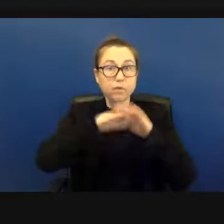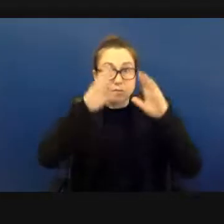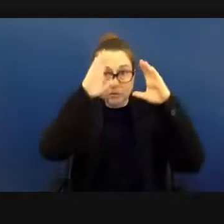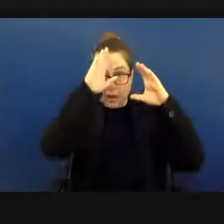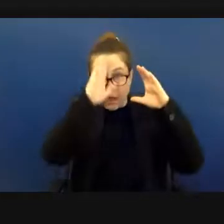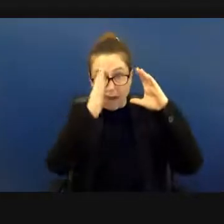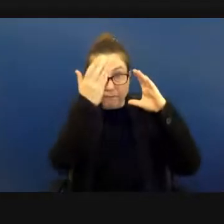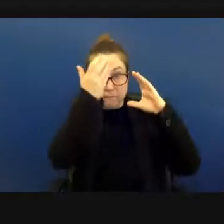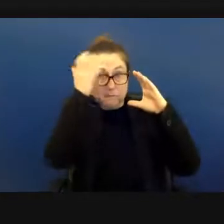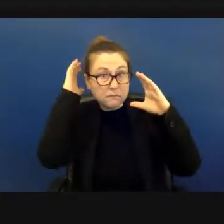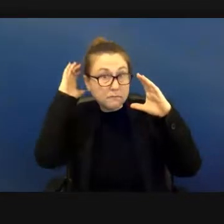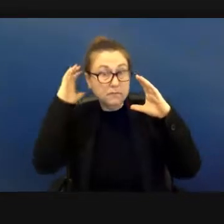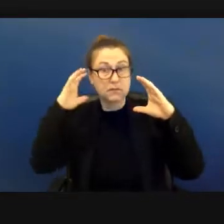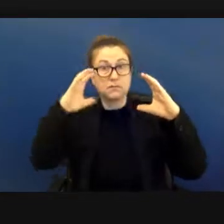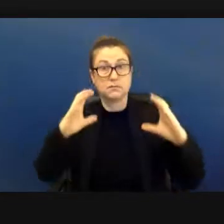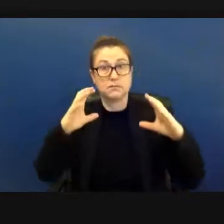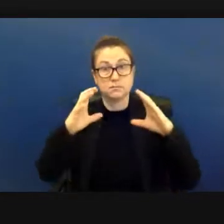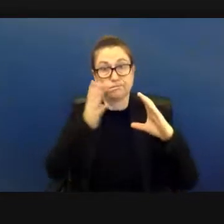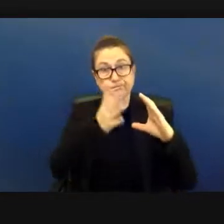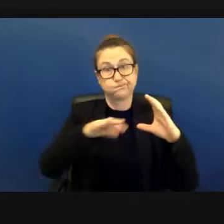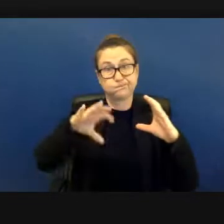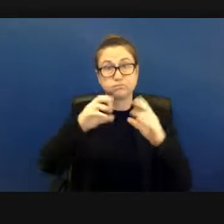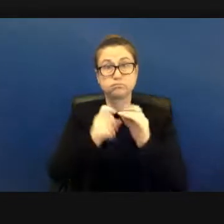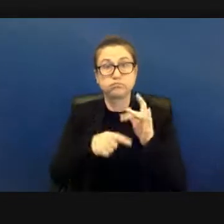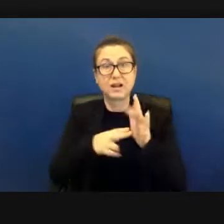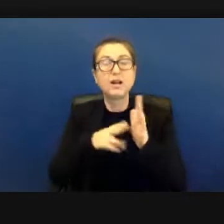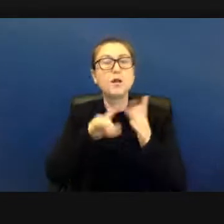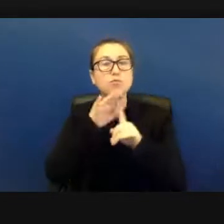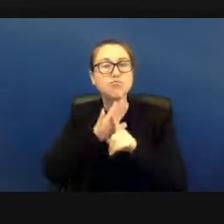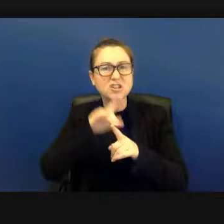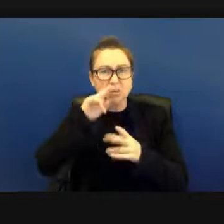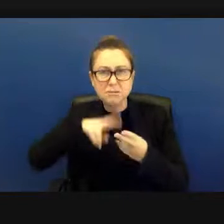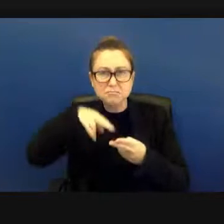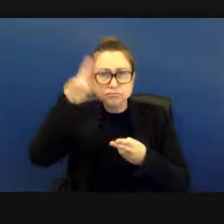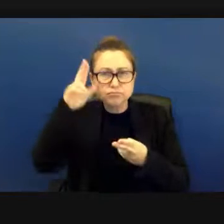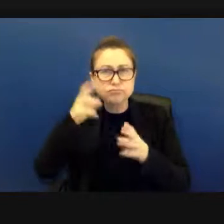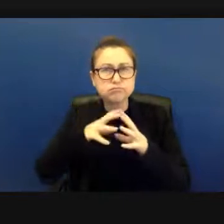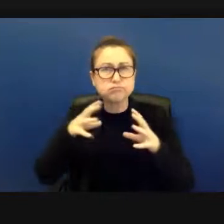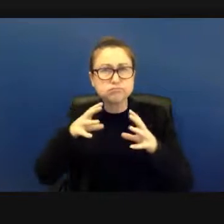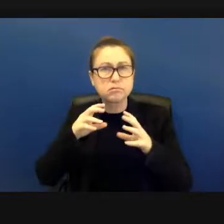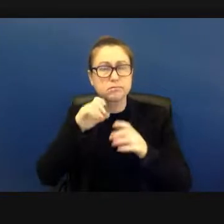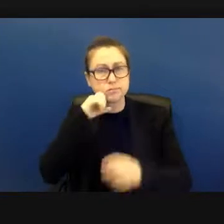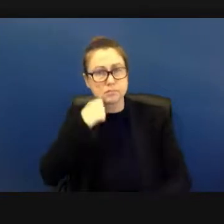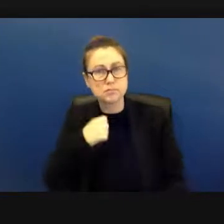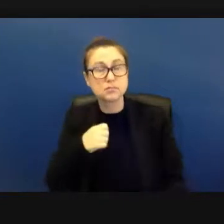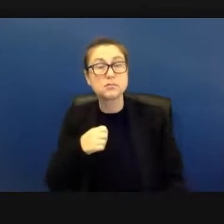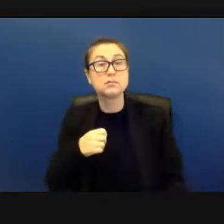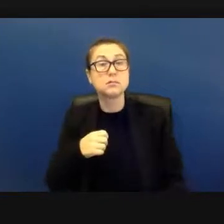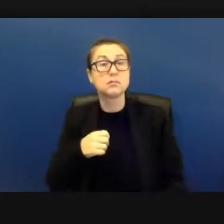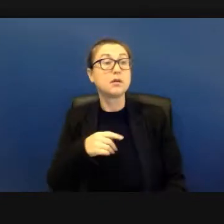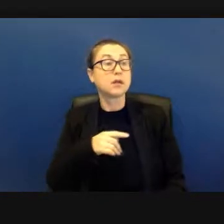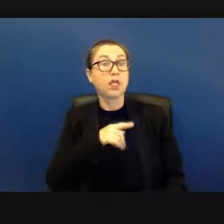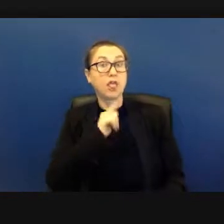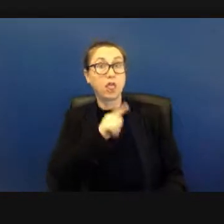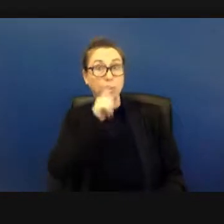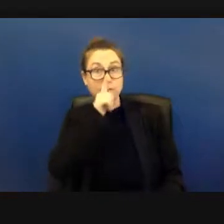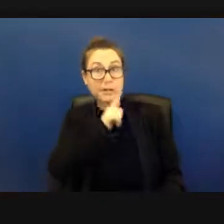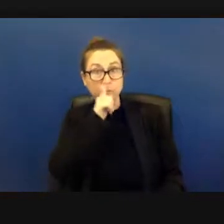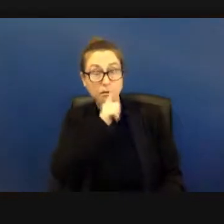will have these really large rises in pressure. And so they're patients that will